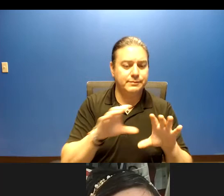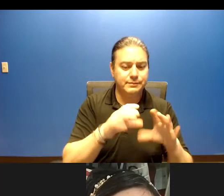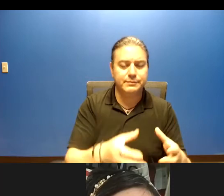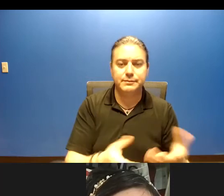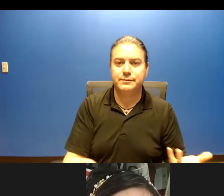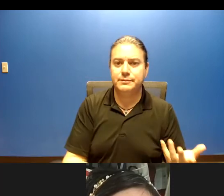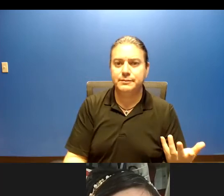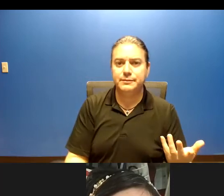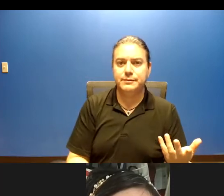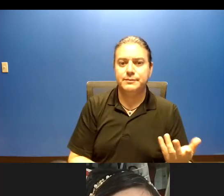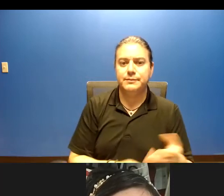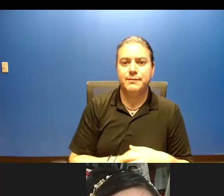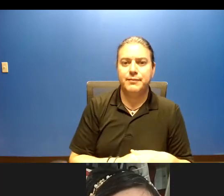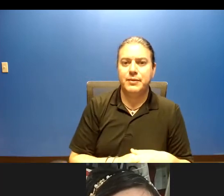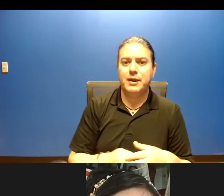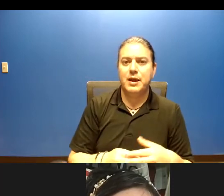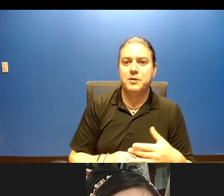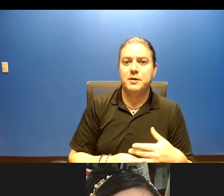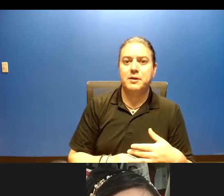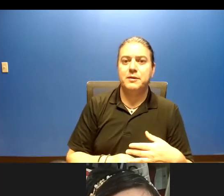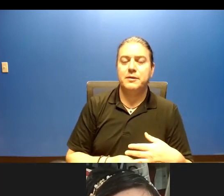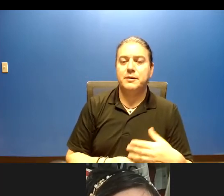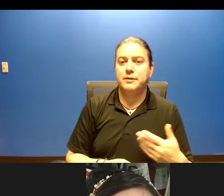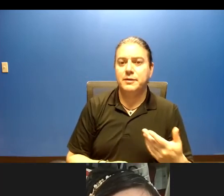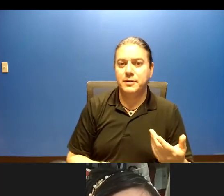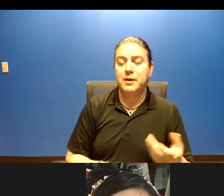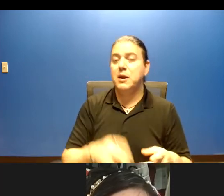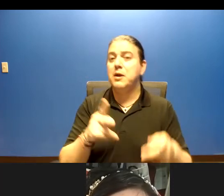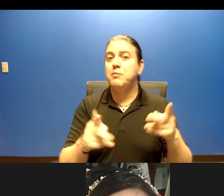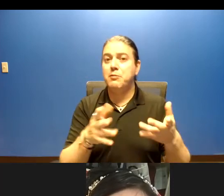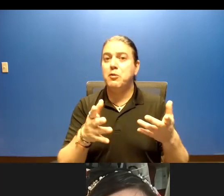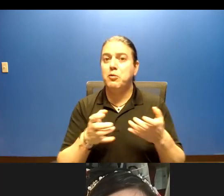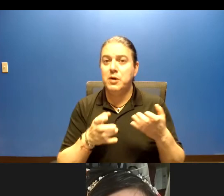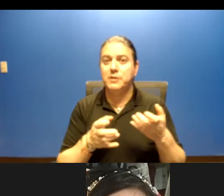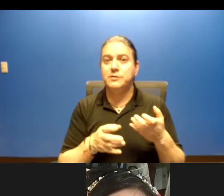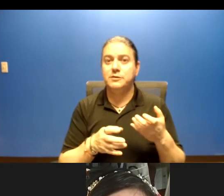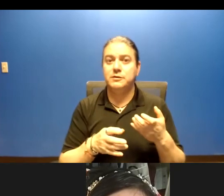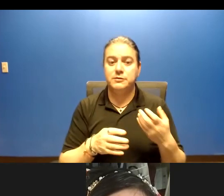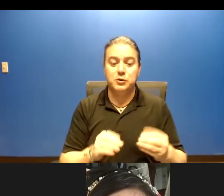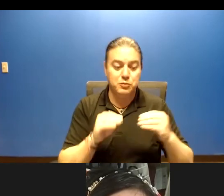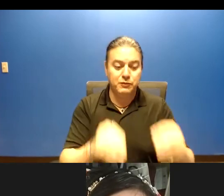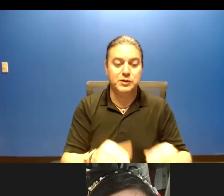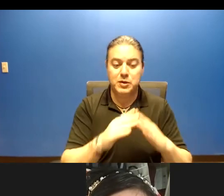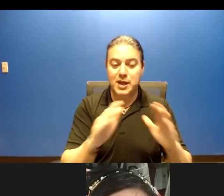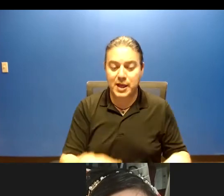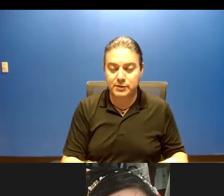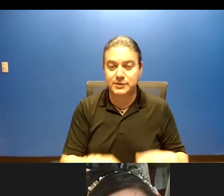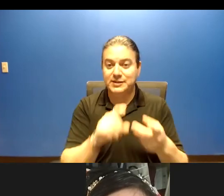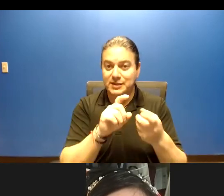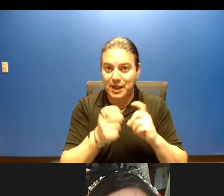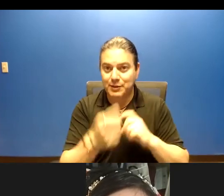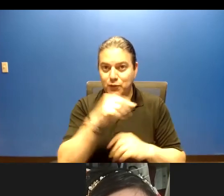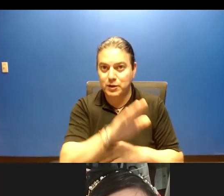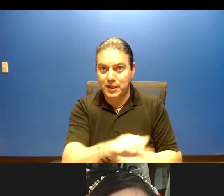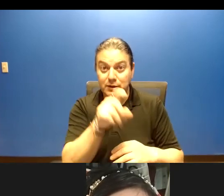they build their home that they love and have it adapted to their individual needs. And so it makes